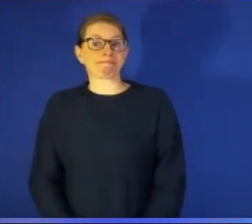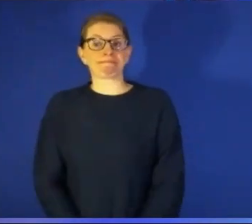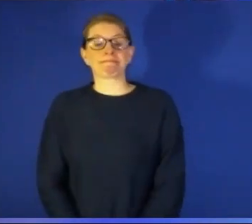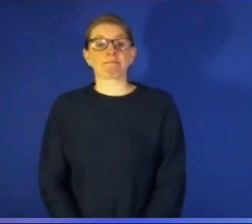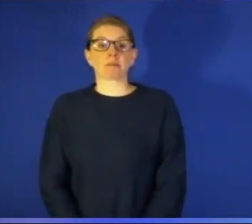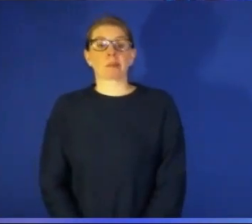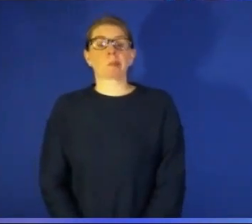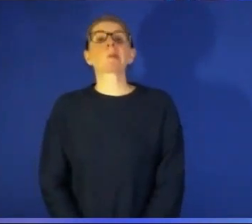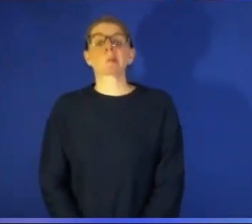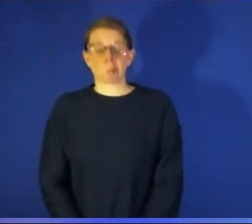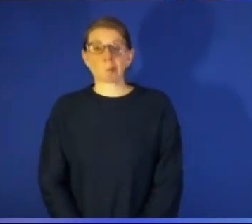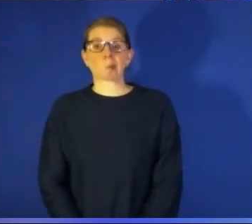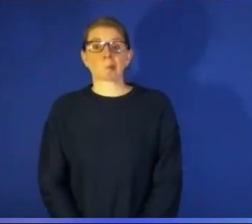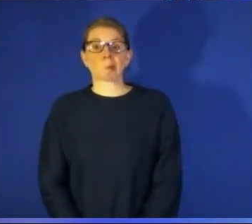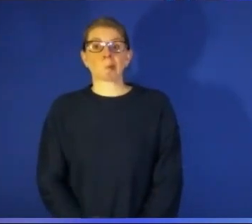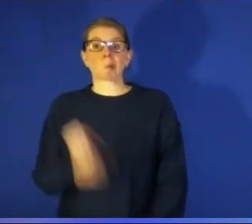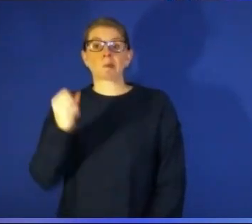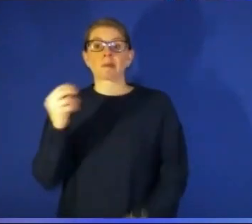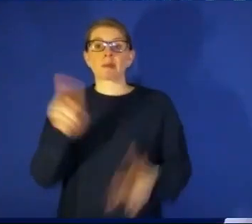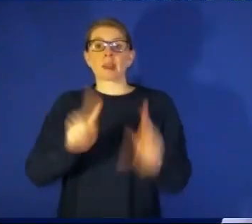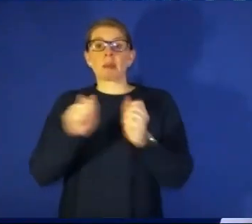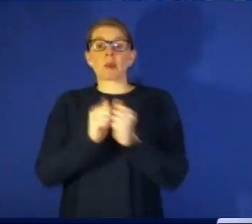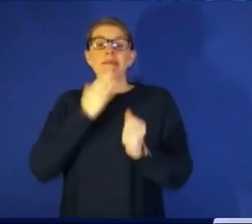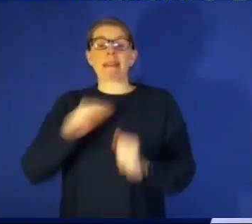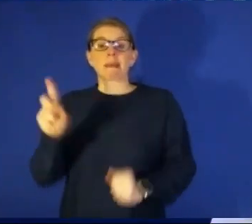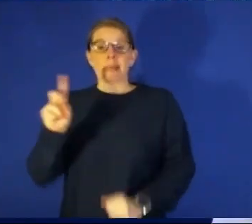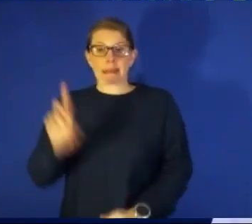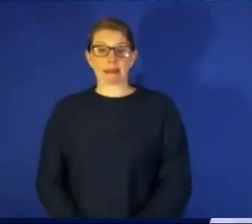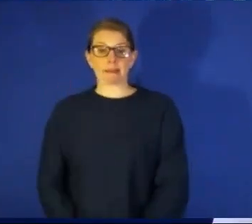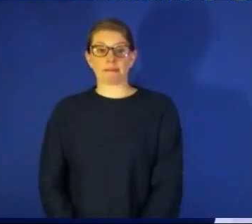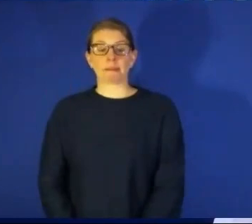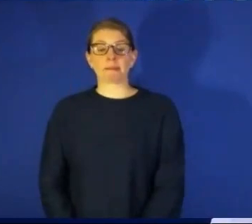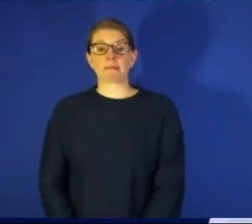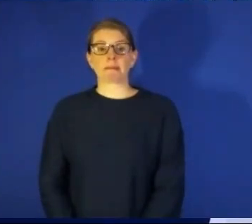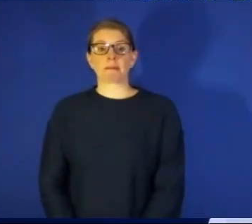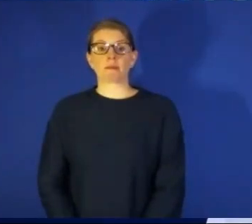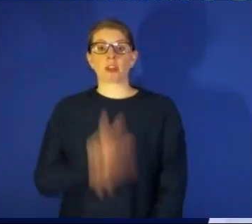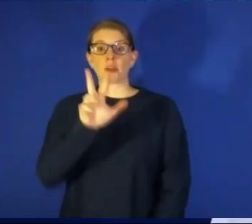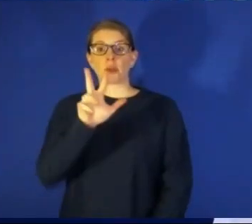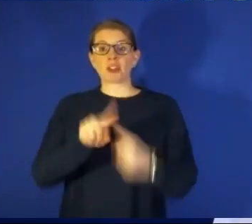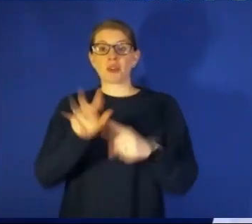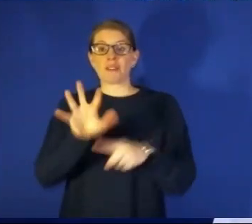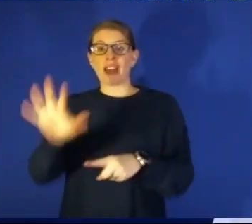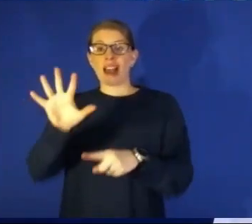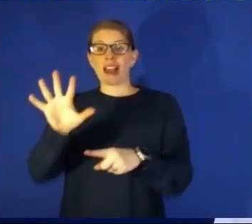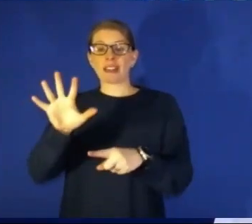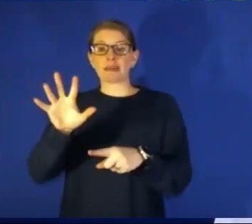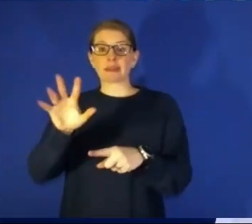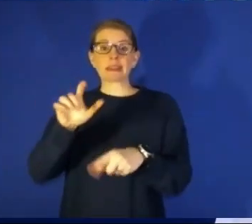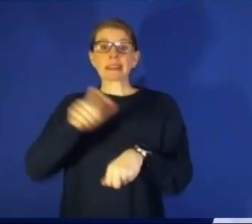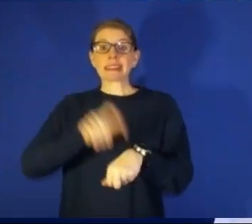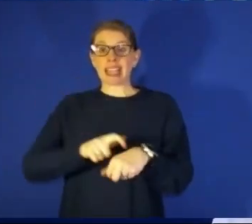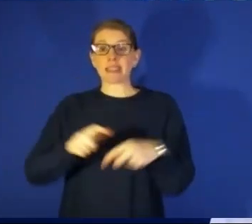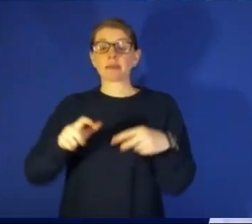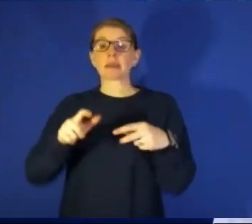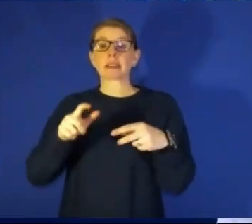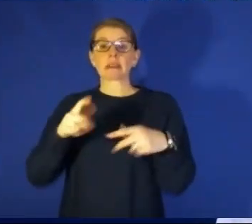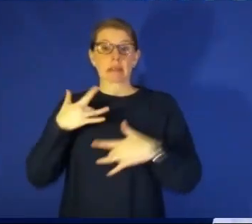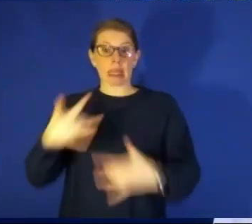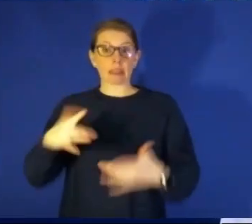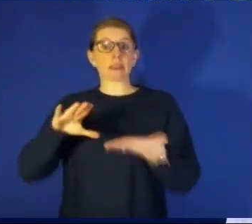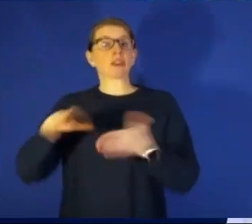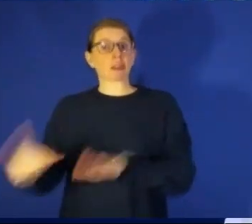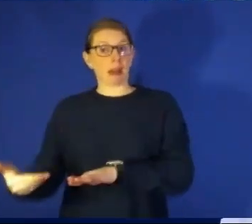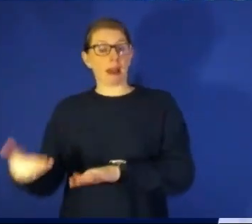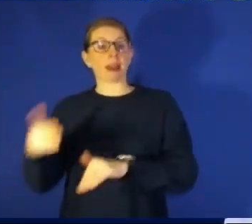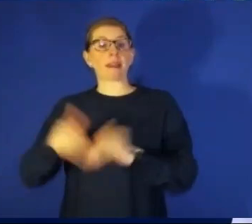So people with diabetes are 3 to 5 times more likely to die of heart disease than people who have the same